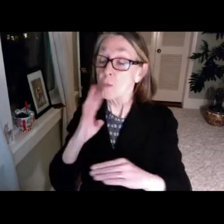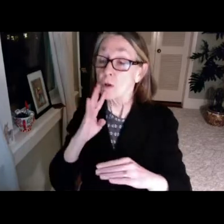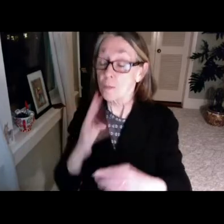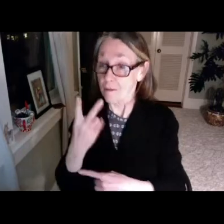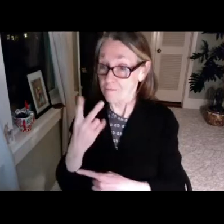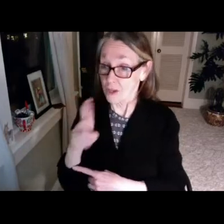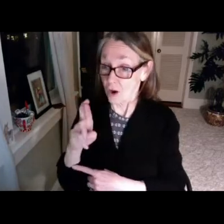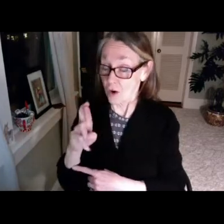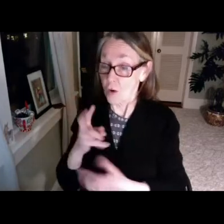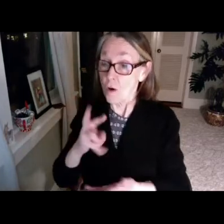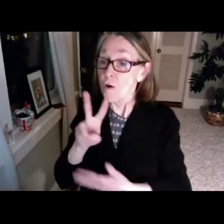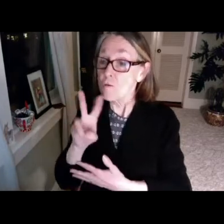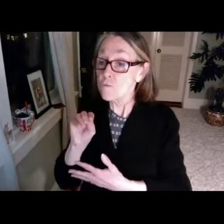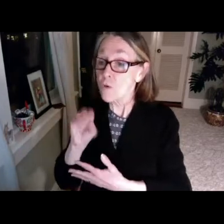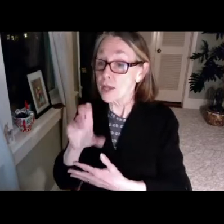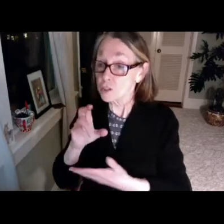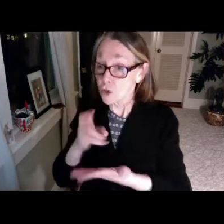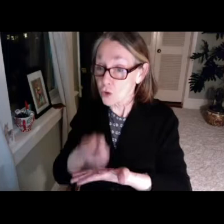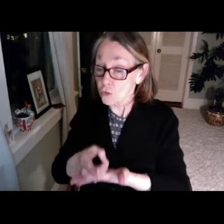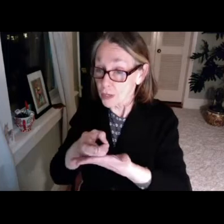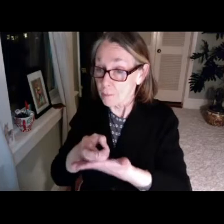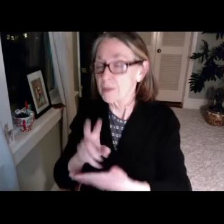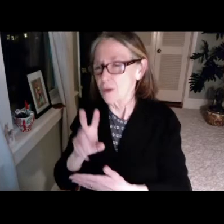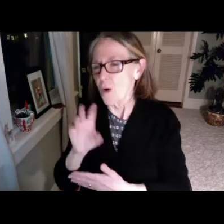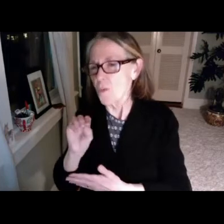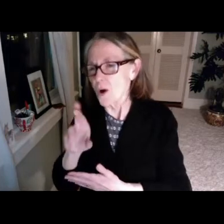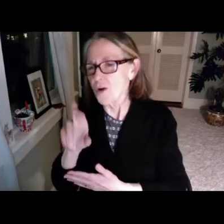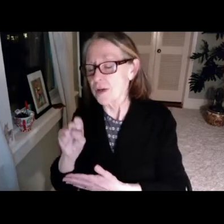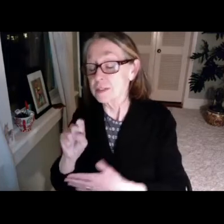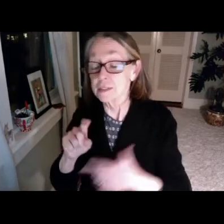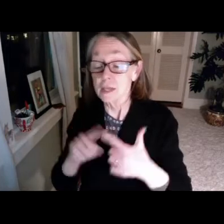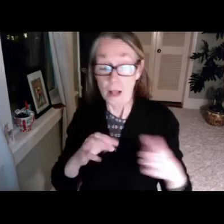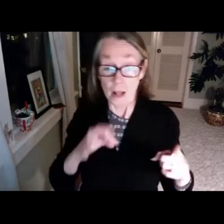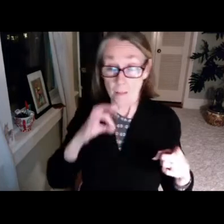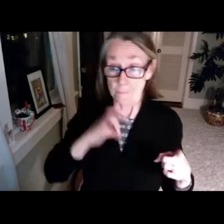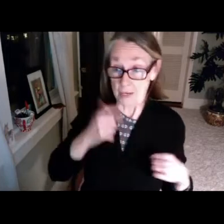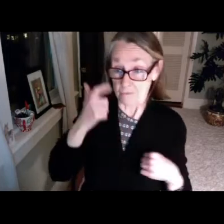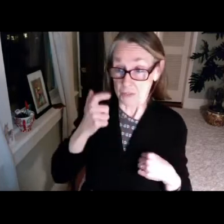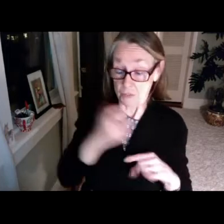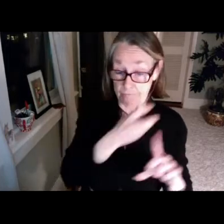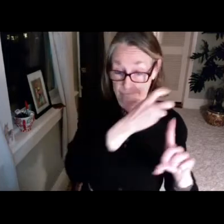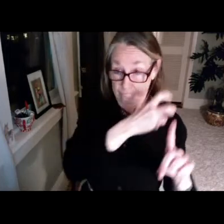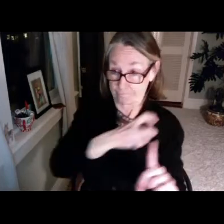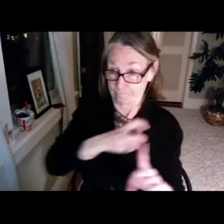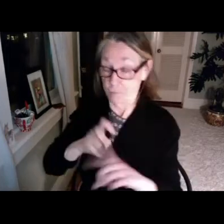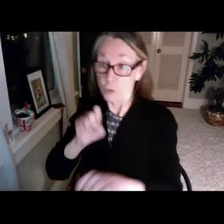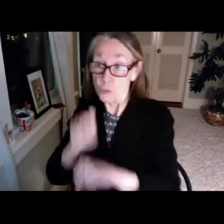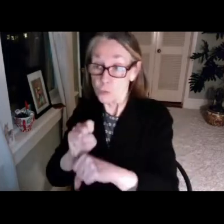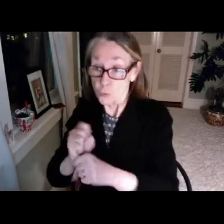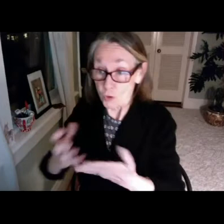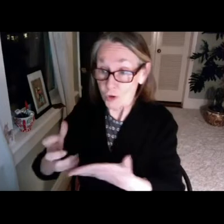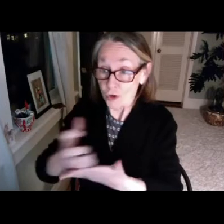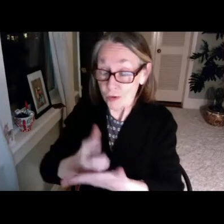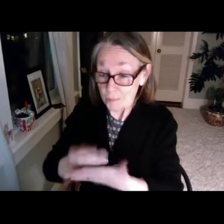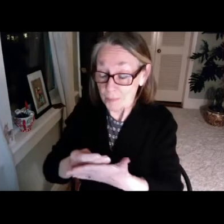is ORS in Rhode Island, transitioning off of benefits, and employment discrimination. specifically